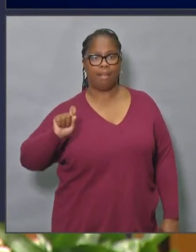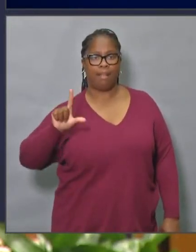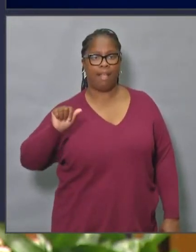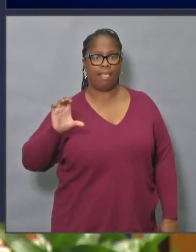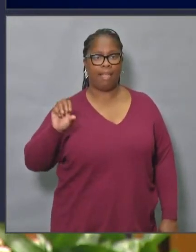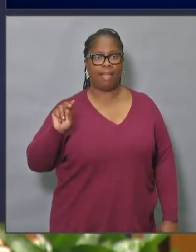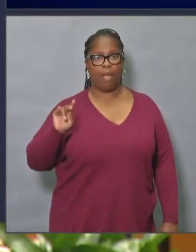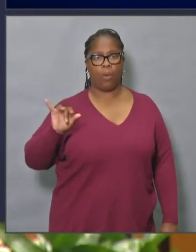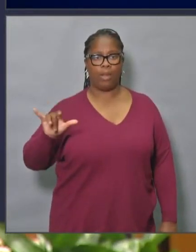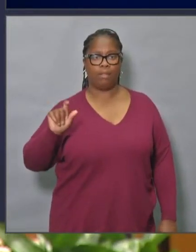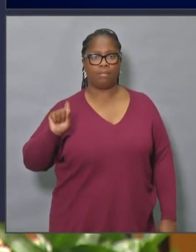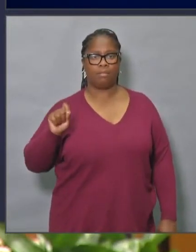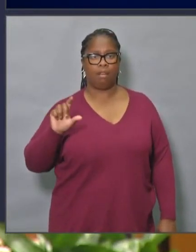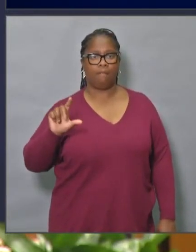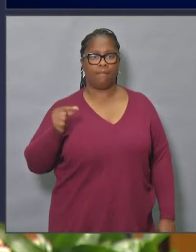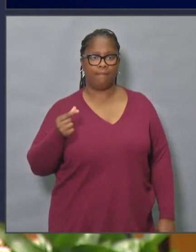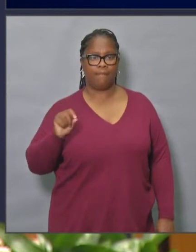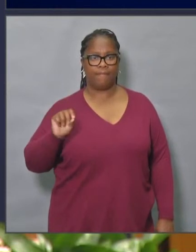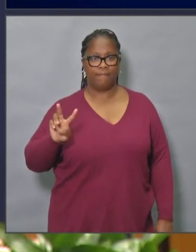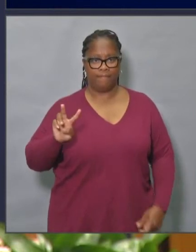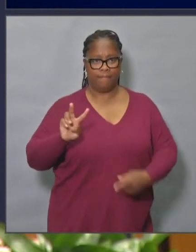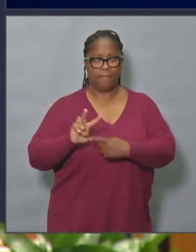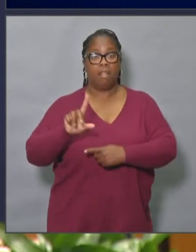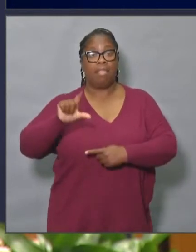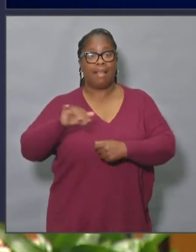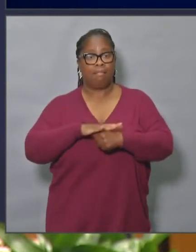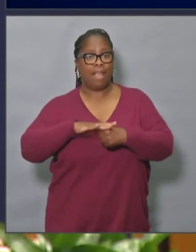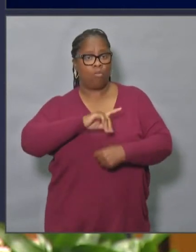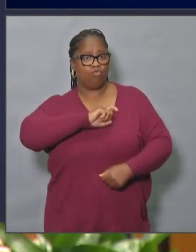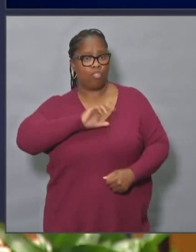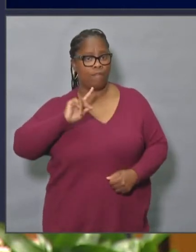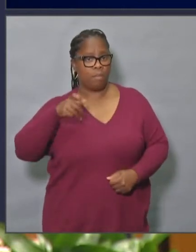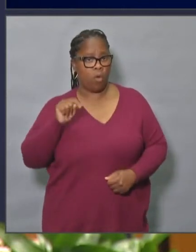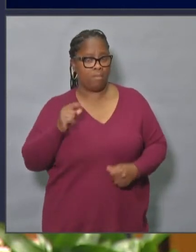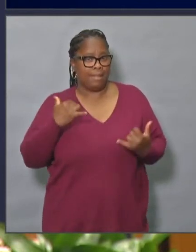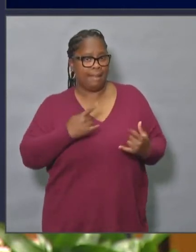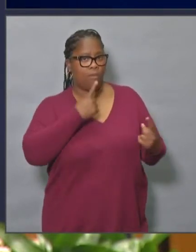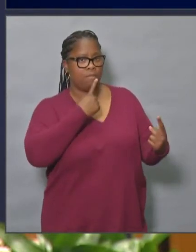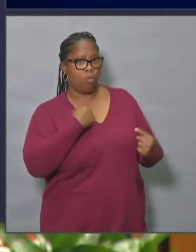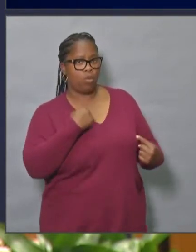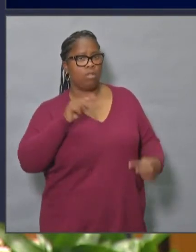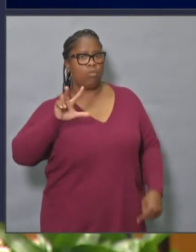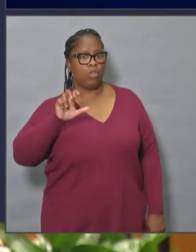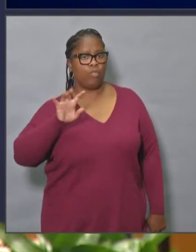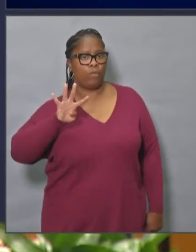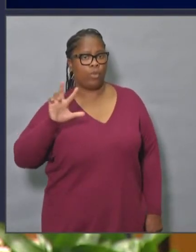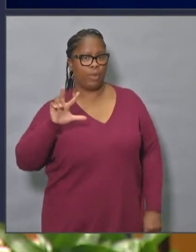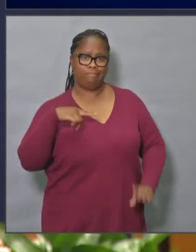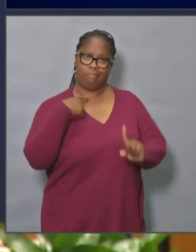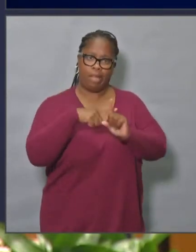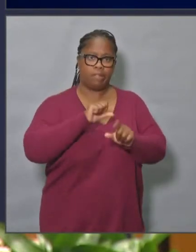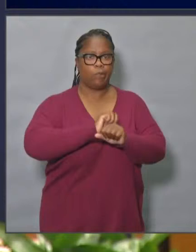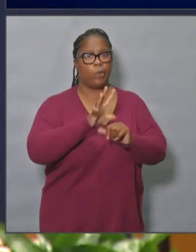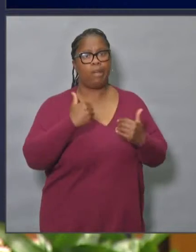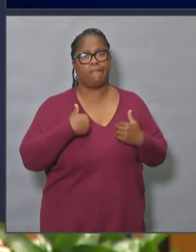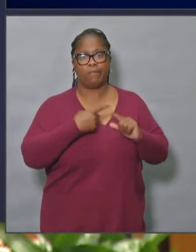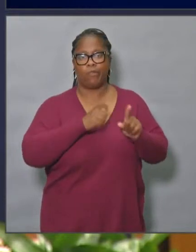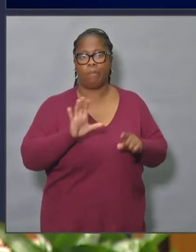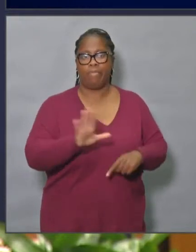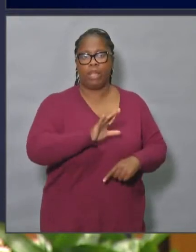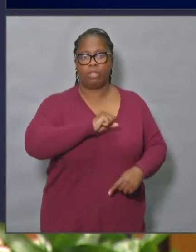publichealth.lacounty.gov. The Los Angeles County Sheriff's Department is reporting 343 positive cases among